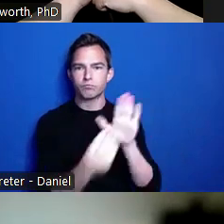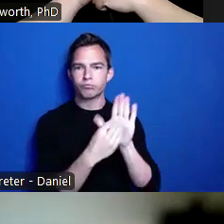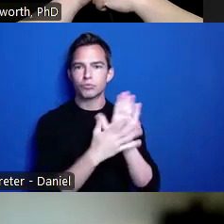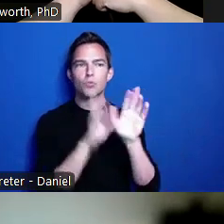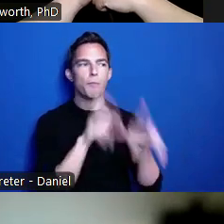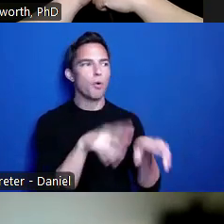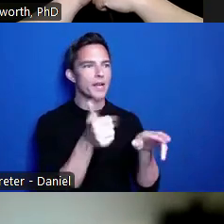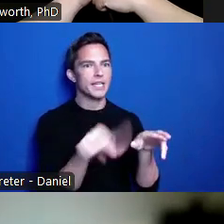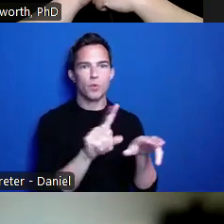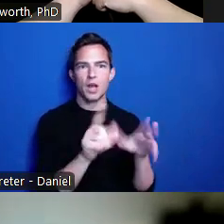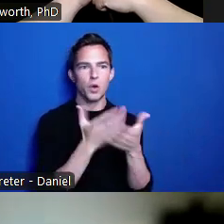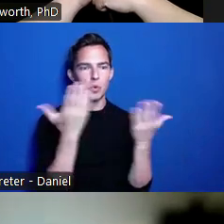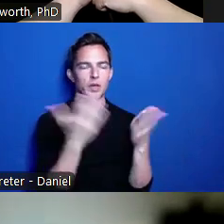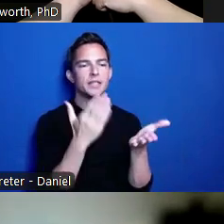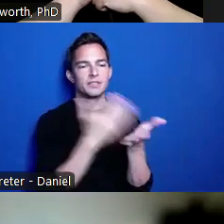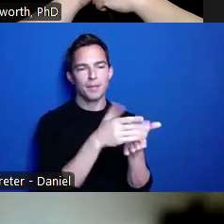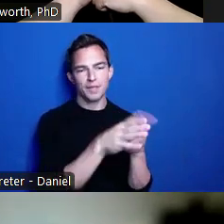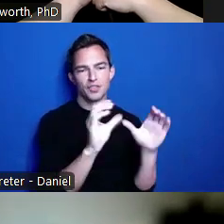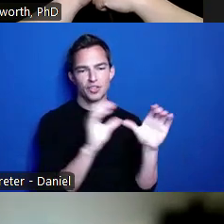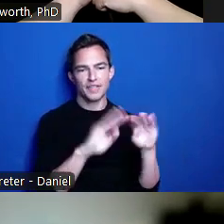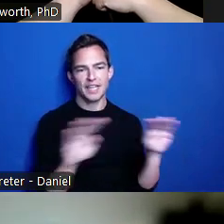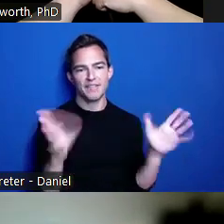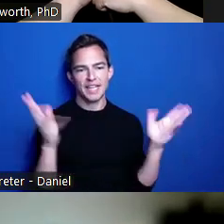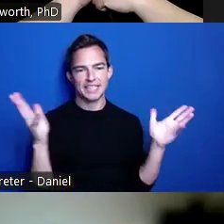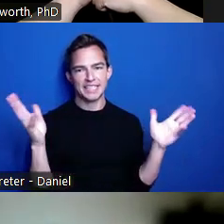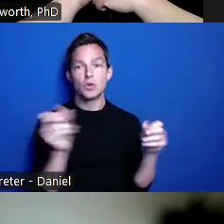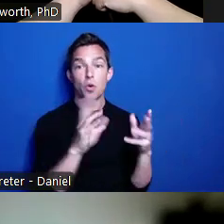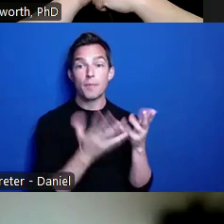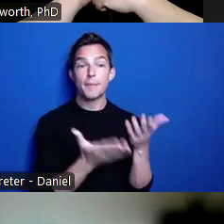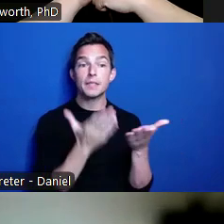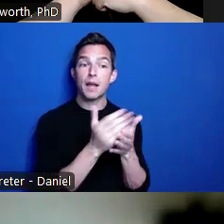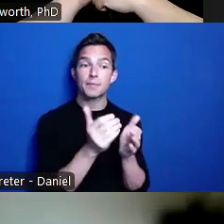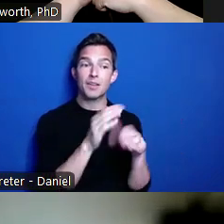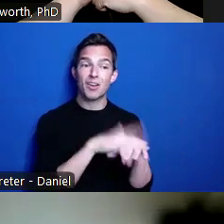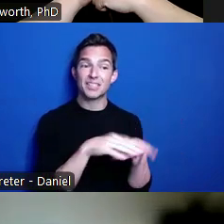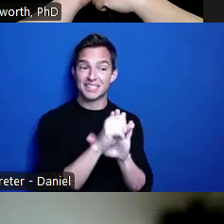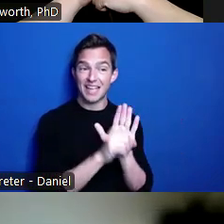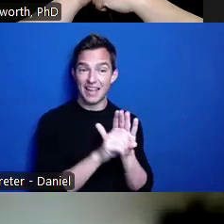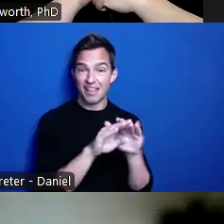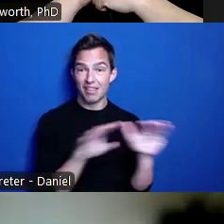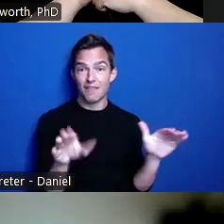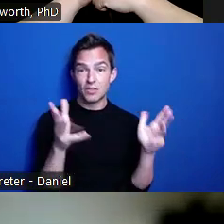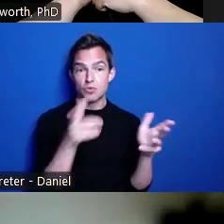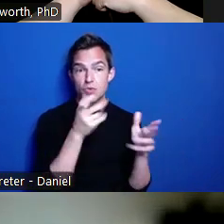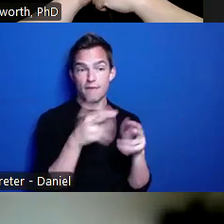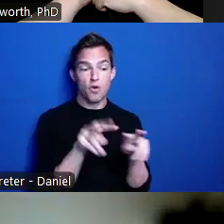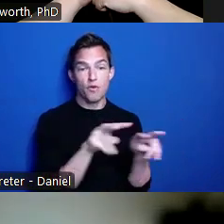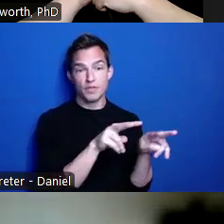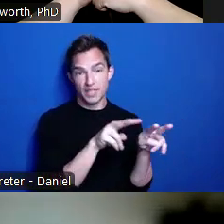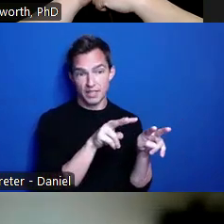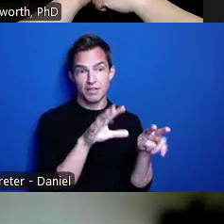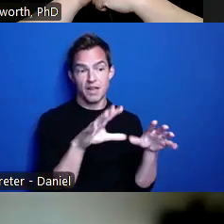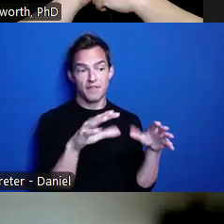anywhere. So it usually stops at the certification level, or it may stop at the state level, whoever's the overseeing body of that